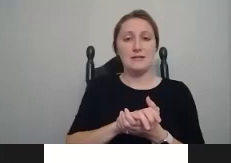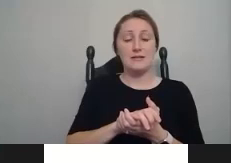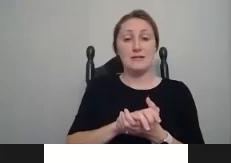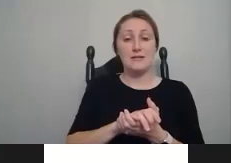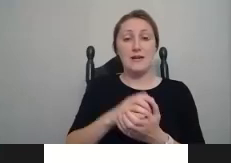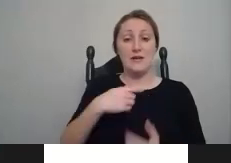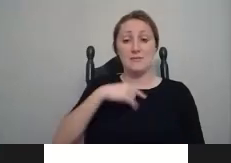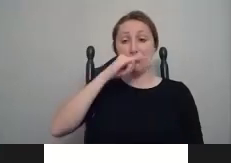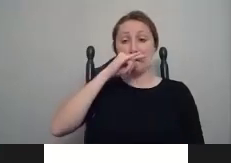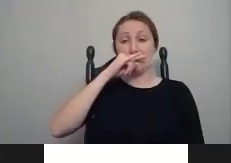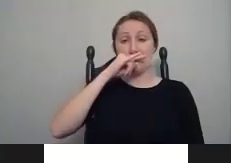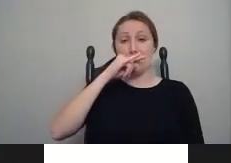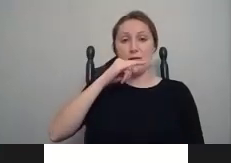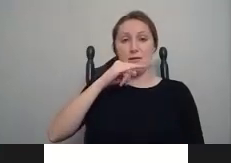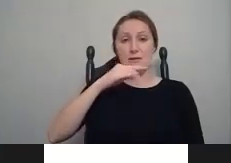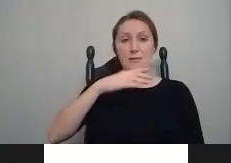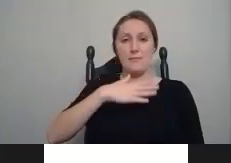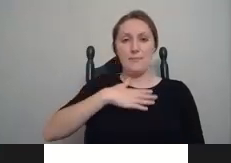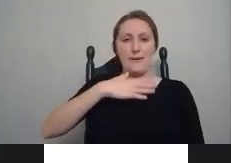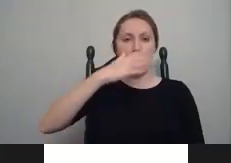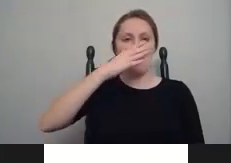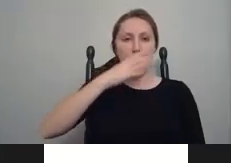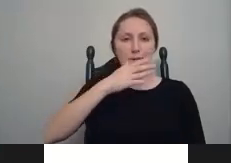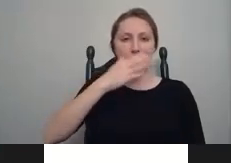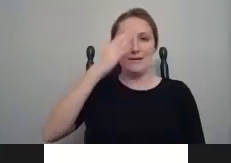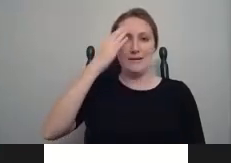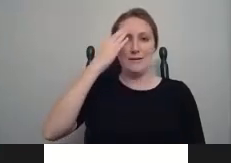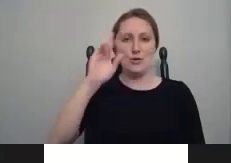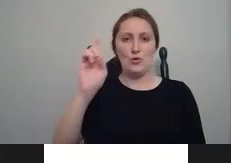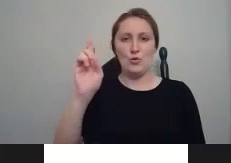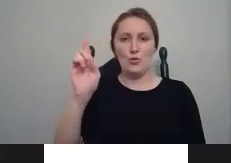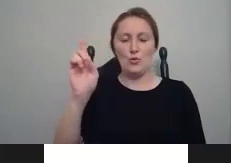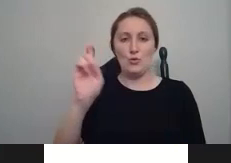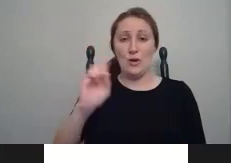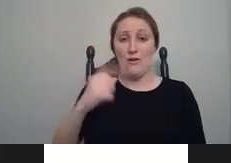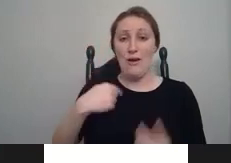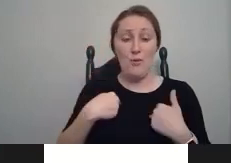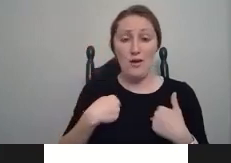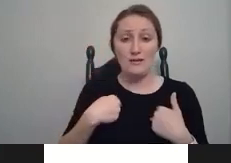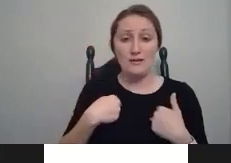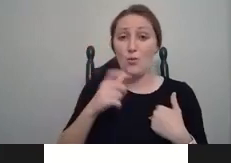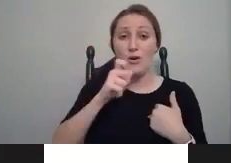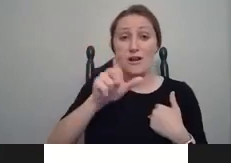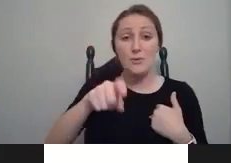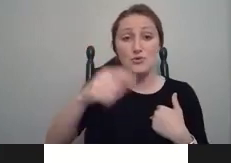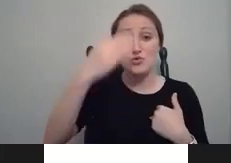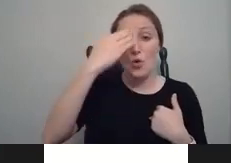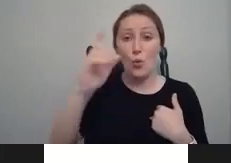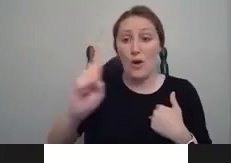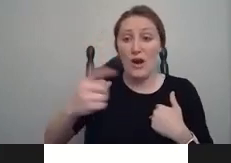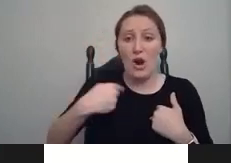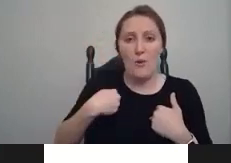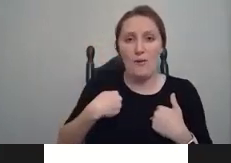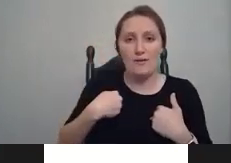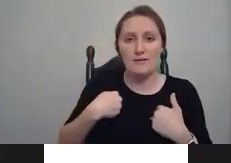my parents could know where I was at sometimes. So that's a safety thing for me in my background that I'm sure is true for